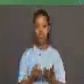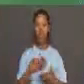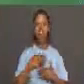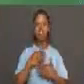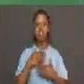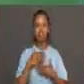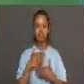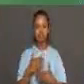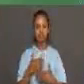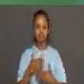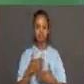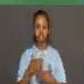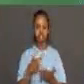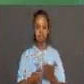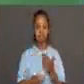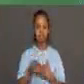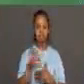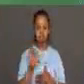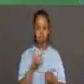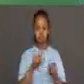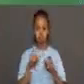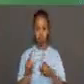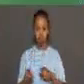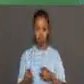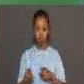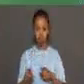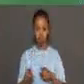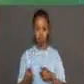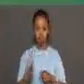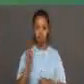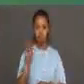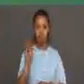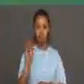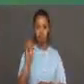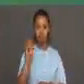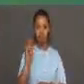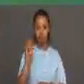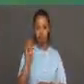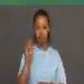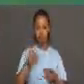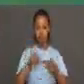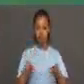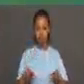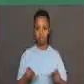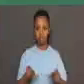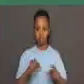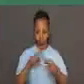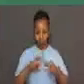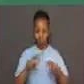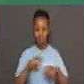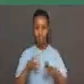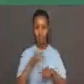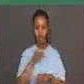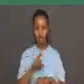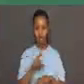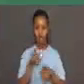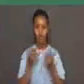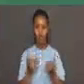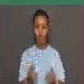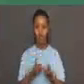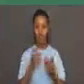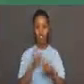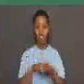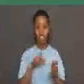transpiration through an experiment with a potometer. In today's lesson, we will